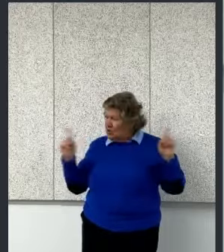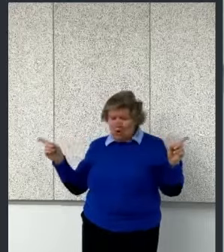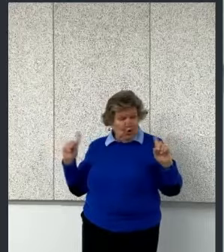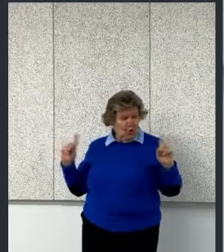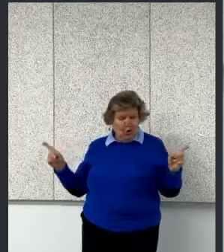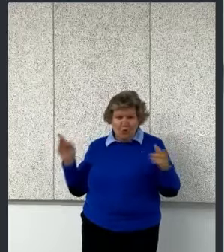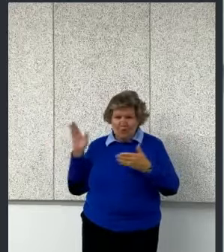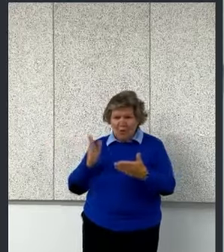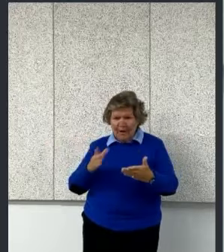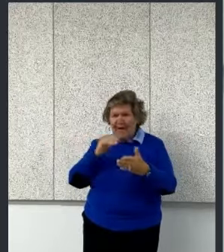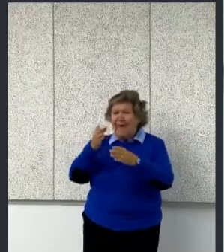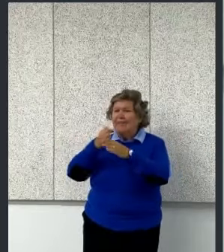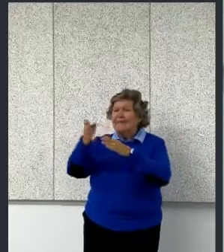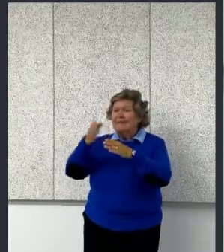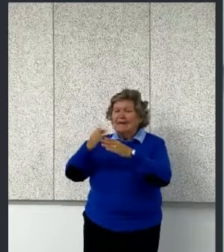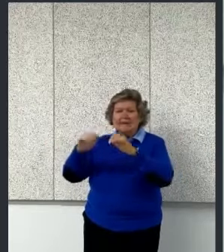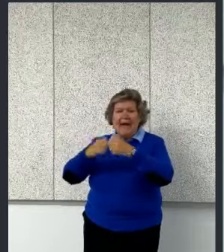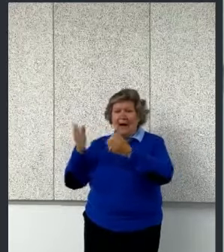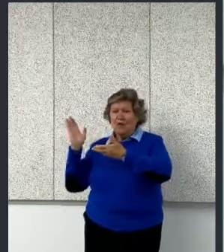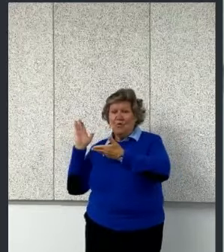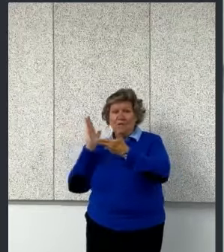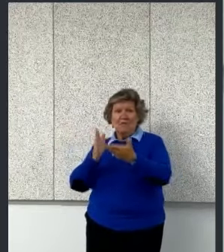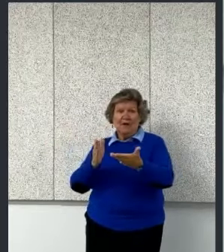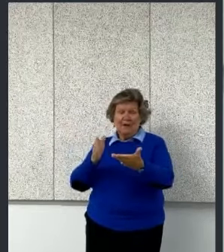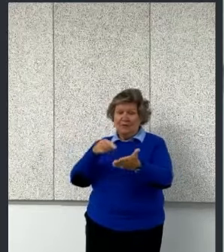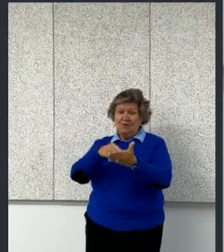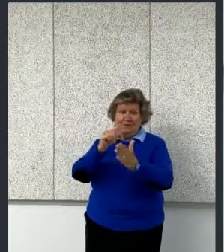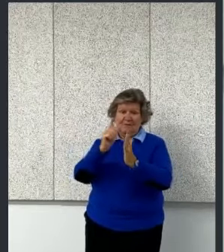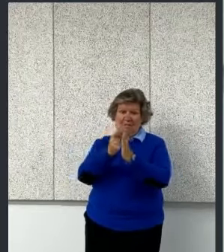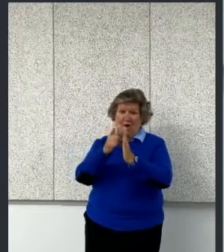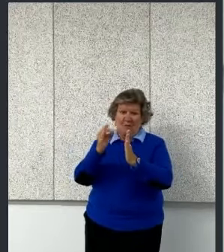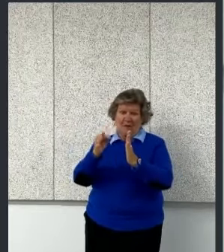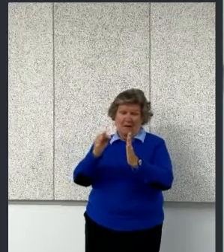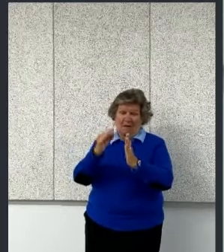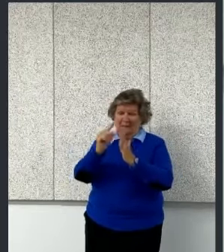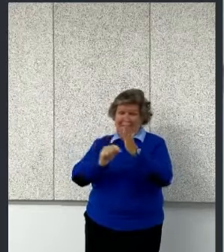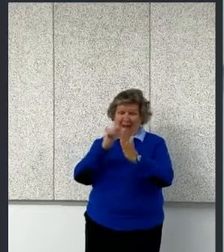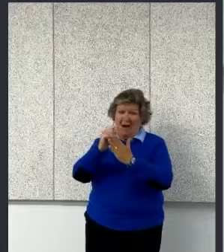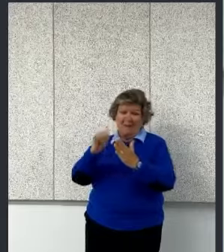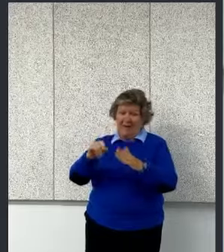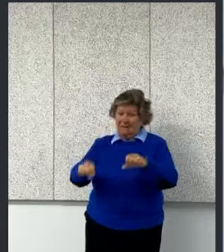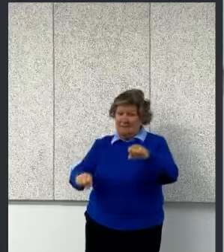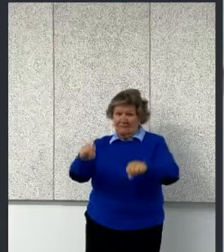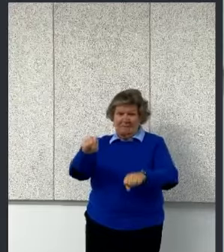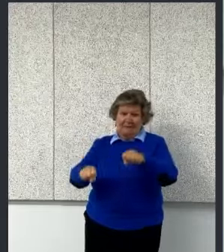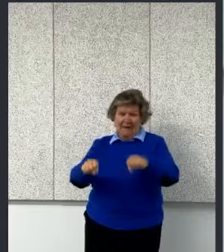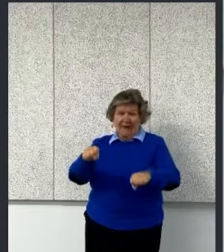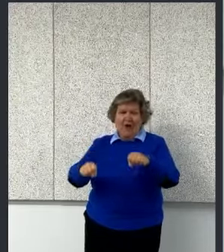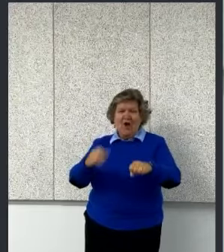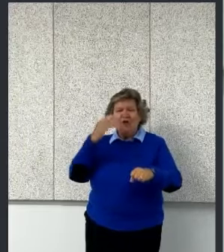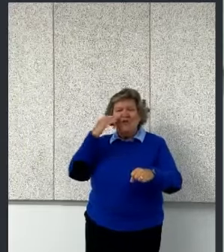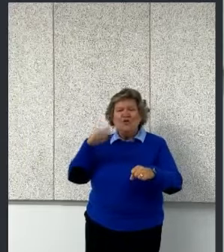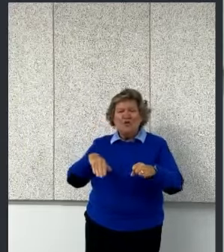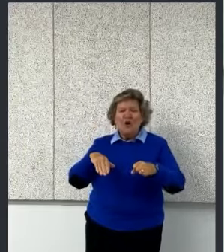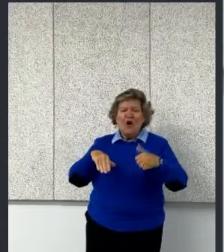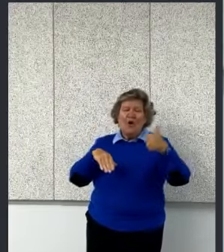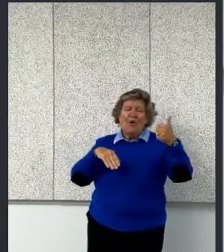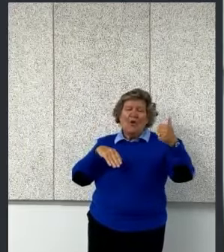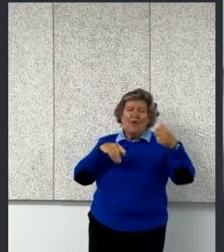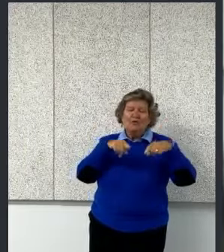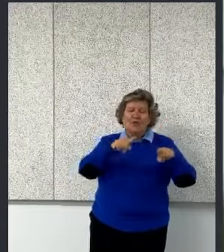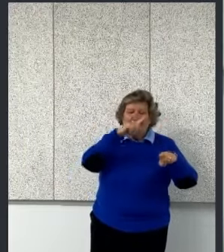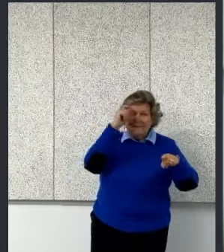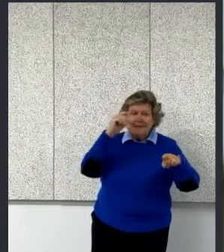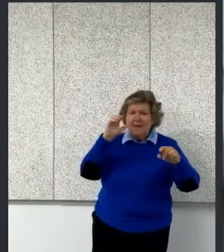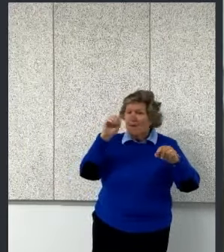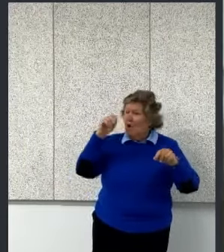large to this moment of real uncertainty? And I feel like, you know, we lived through a summer of op-eds and hot takes on